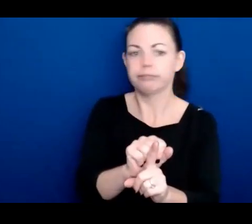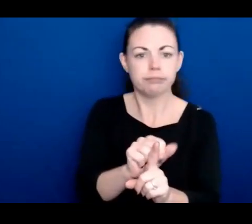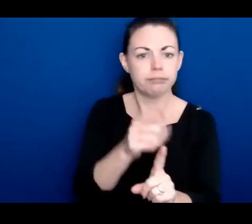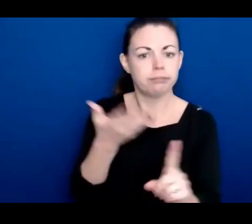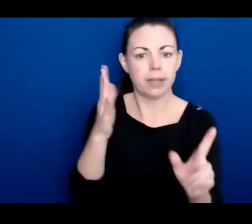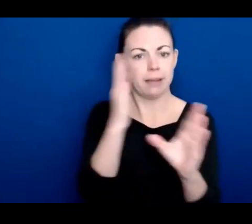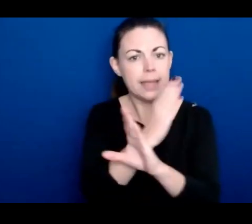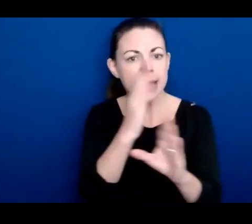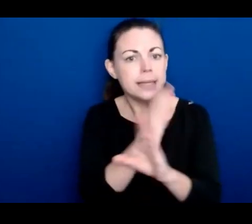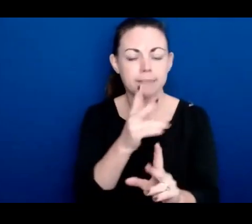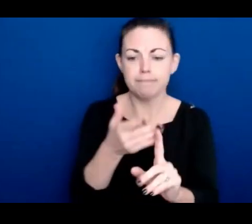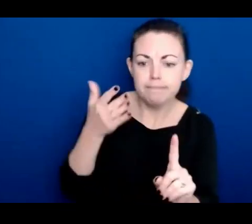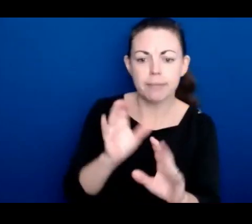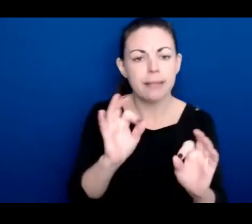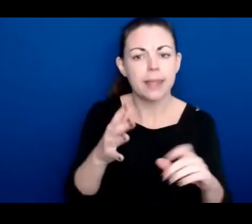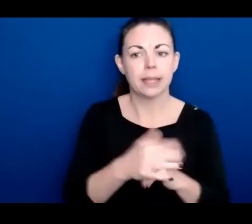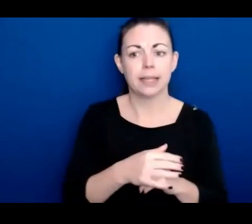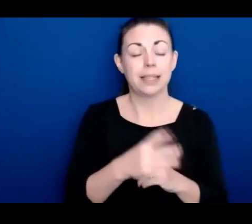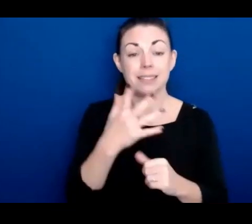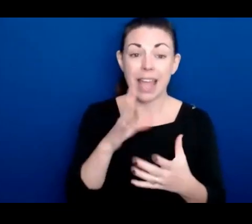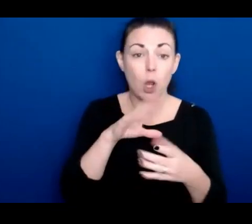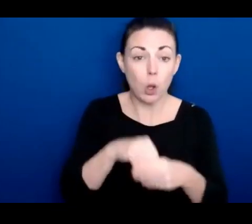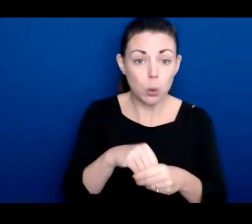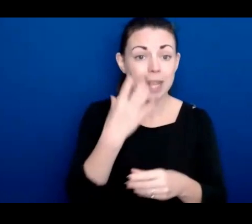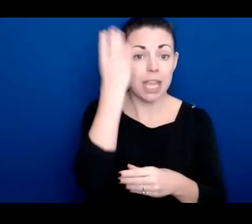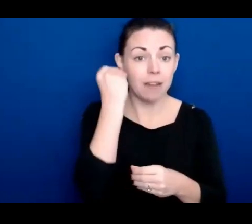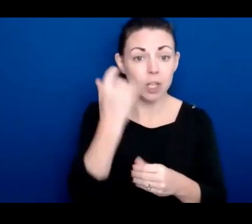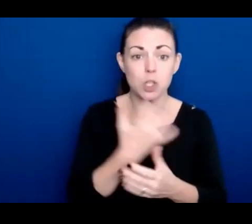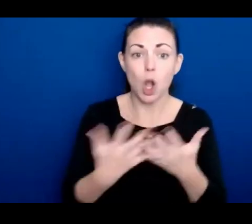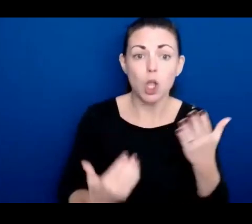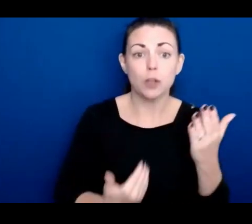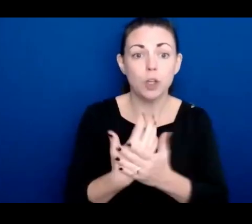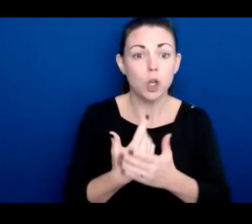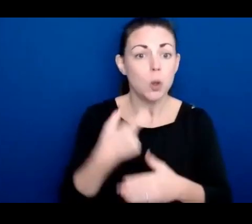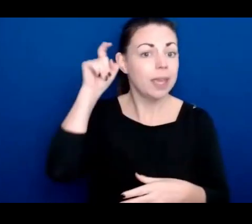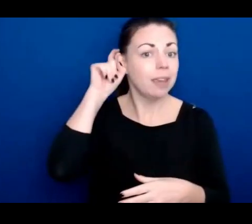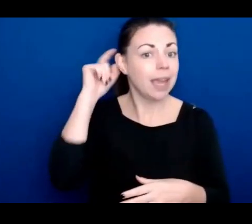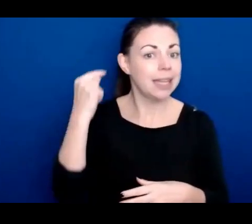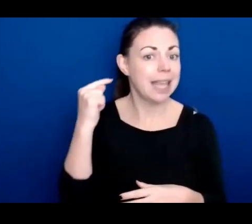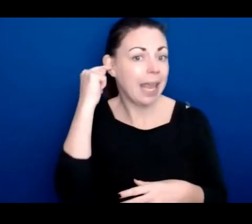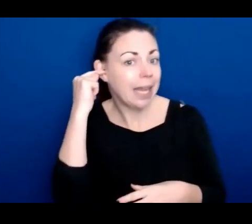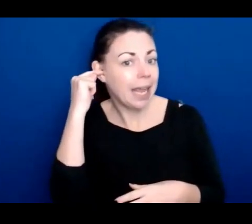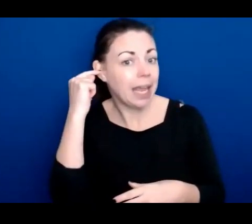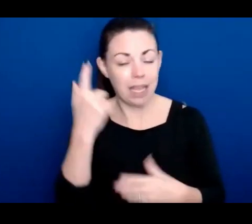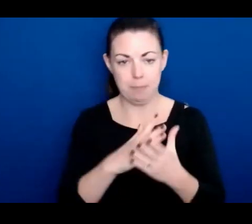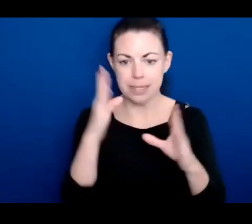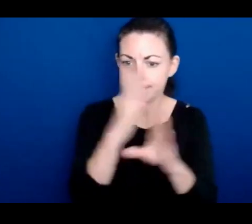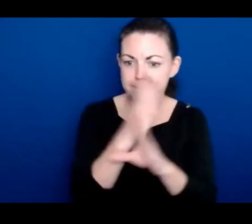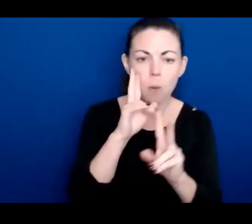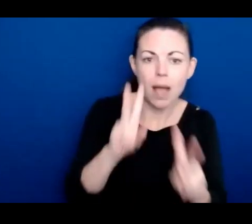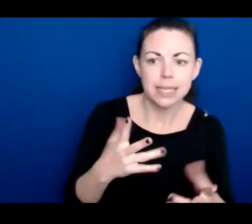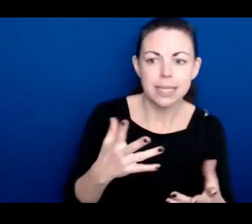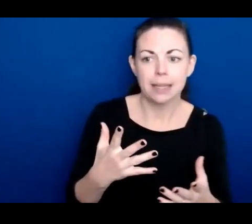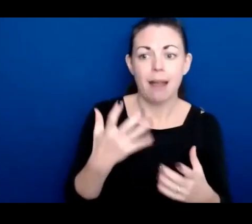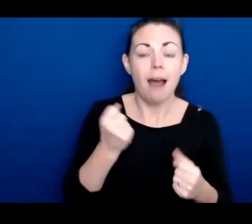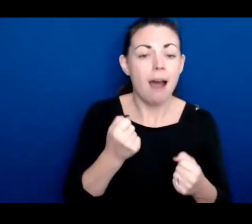Many of the new hearing aids are in here, so that actually within the ear, you can't really see them. I'm wearing some today. You probably can't see behind my